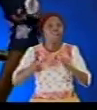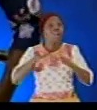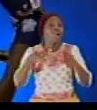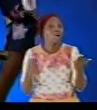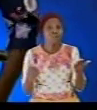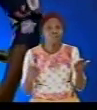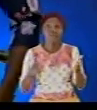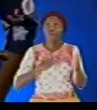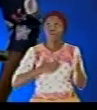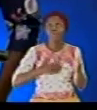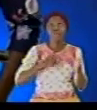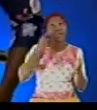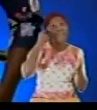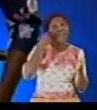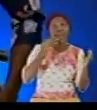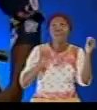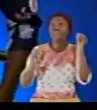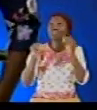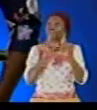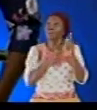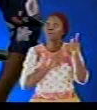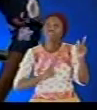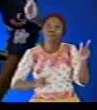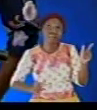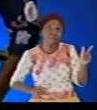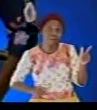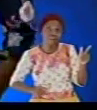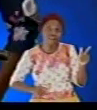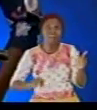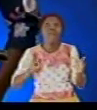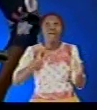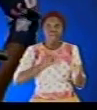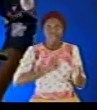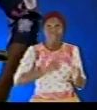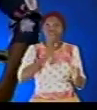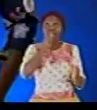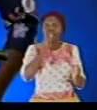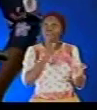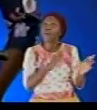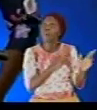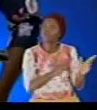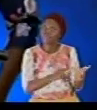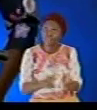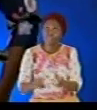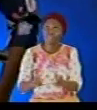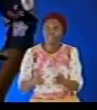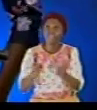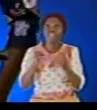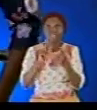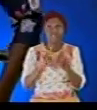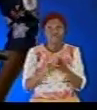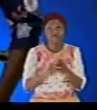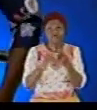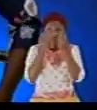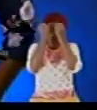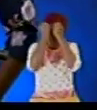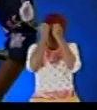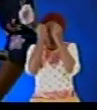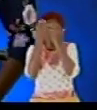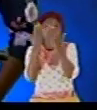Lord. Open my eyes, O Lord. I am ready